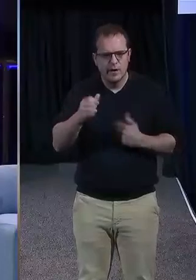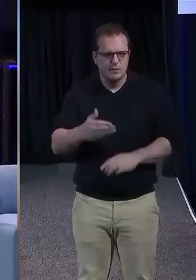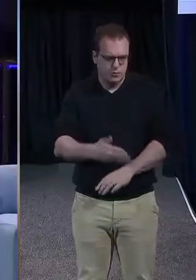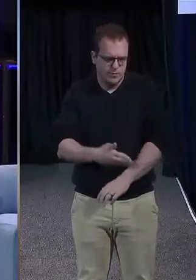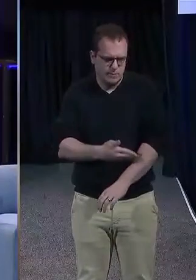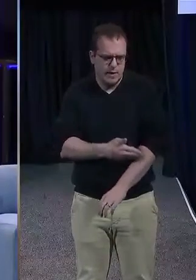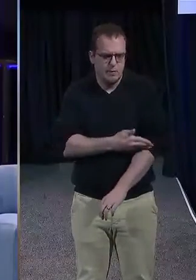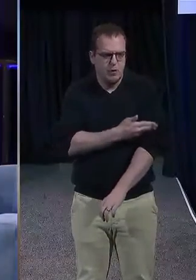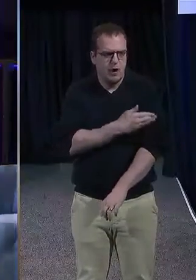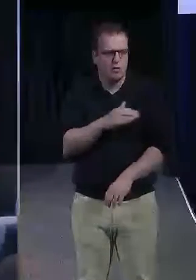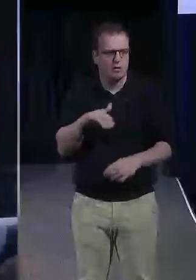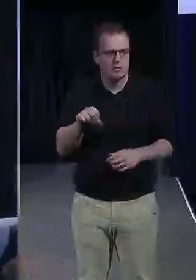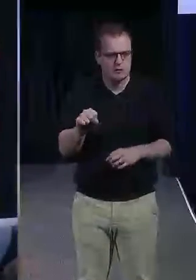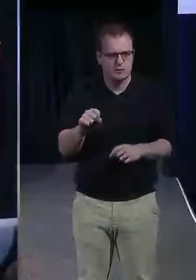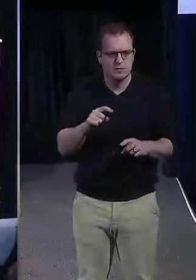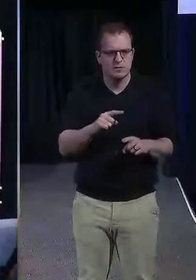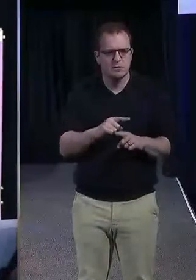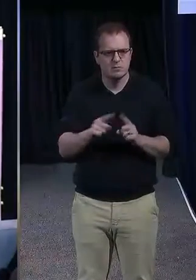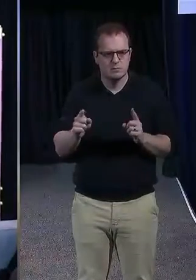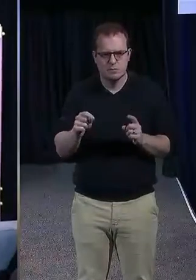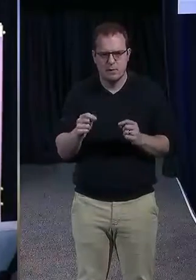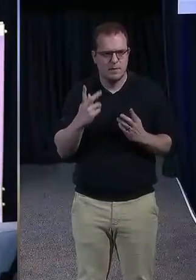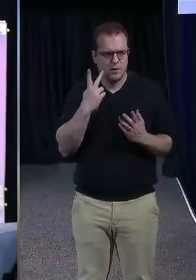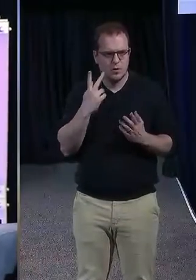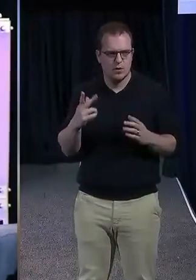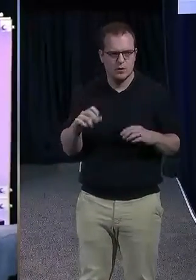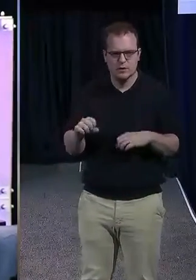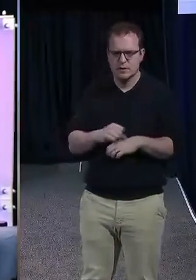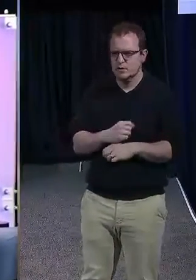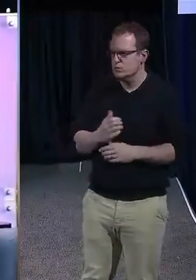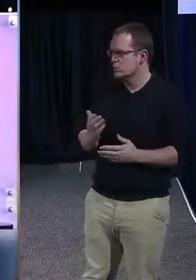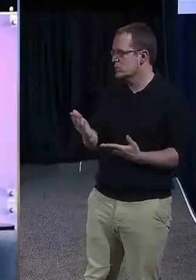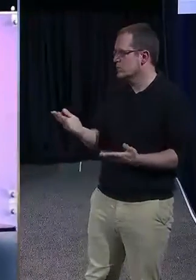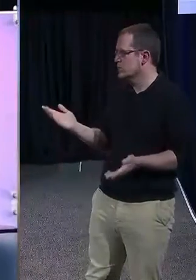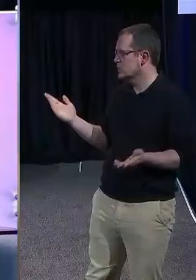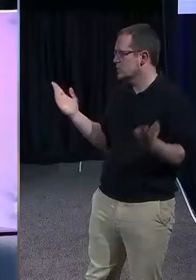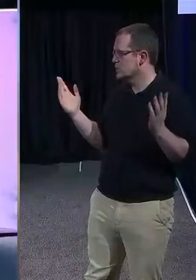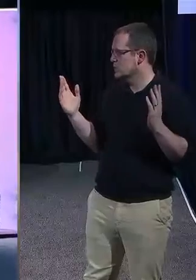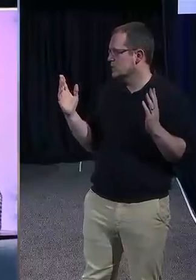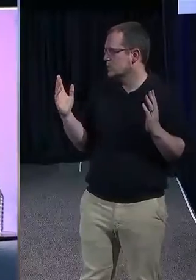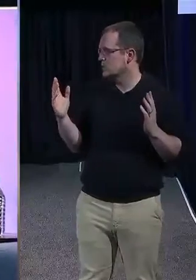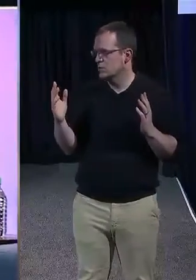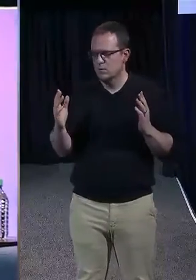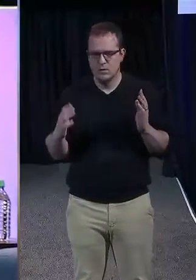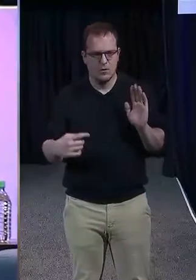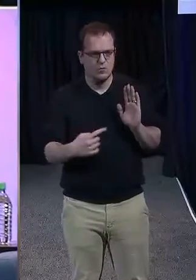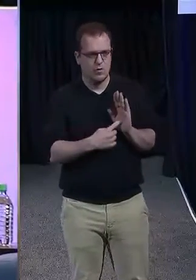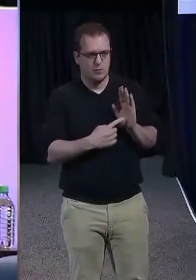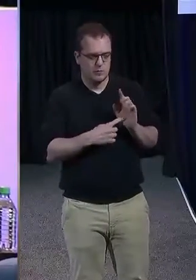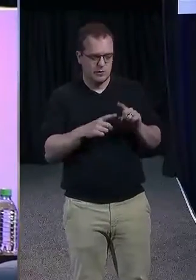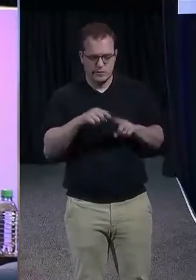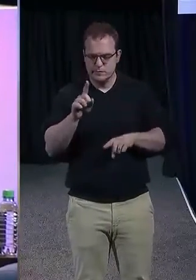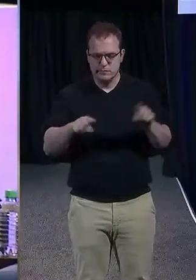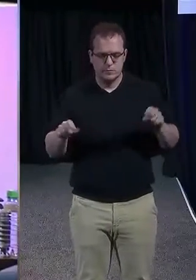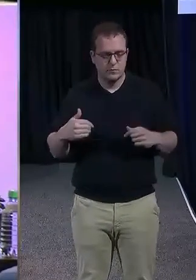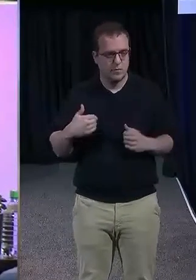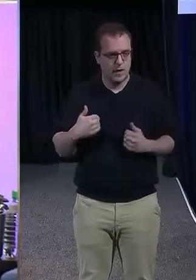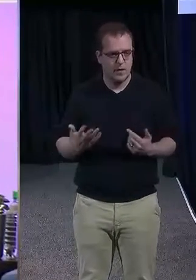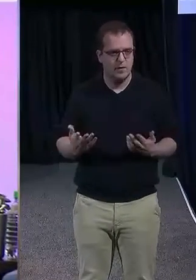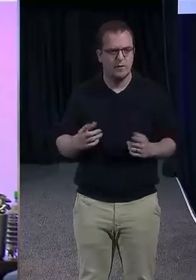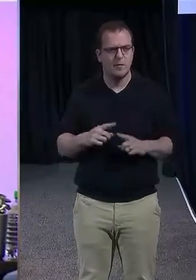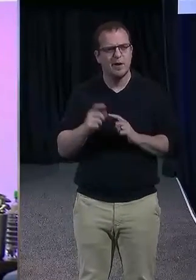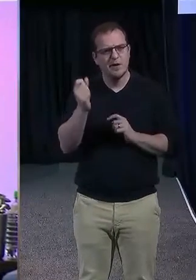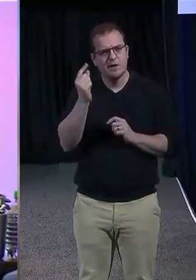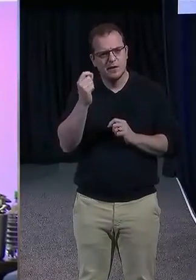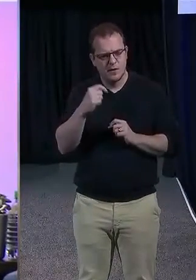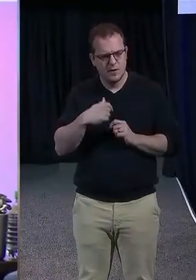progress. Look on the stage. We have diversity represented here. But when I look at